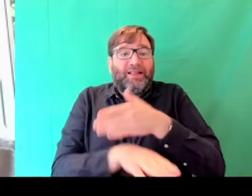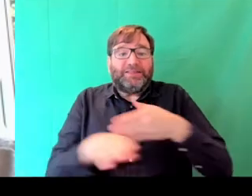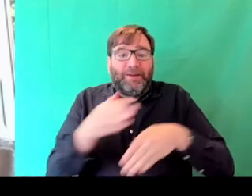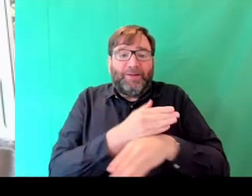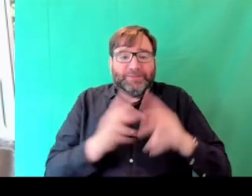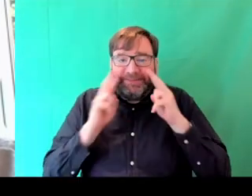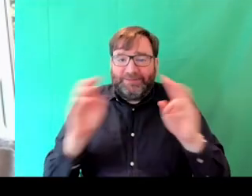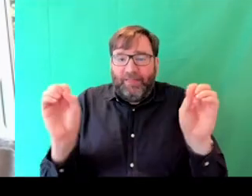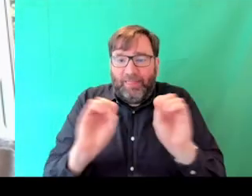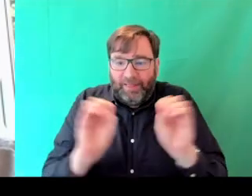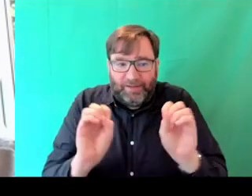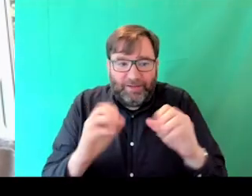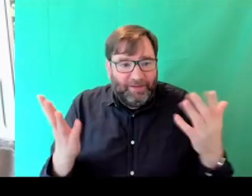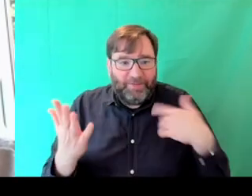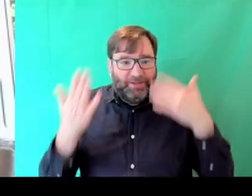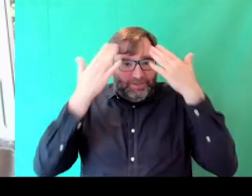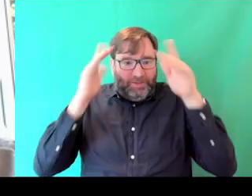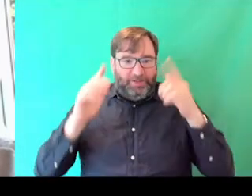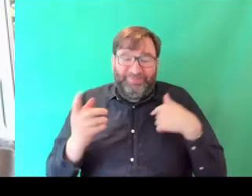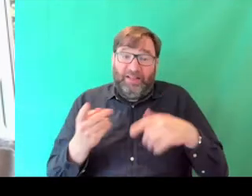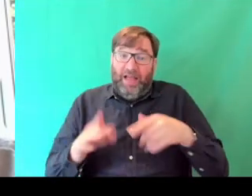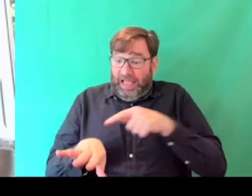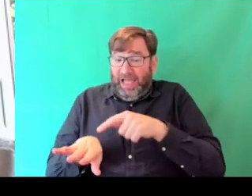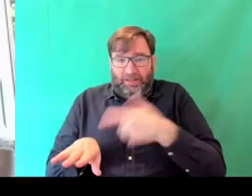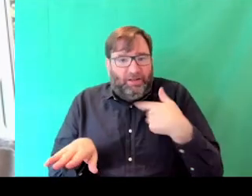mental health and neurodiverse people, is that